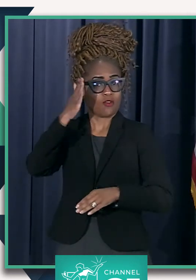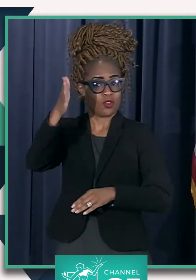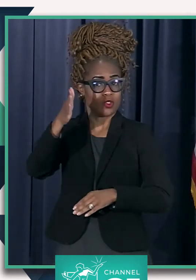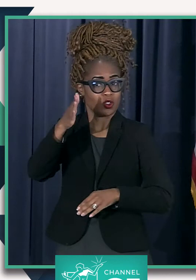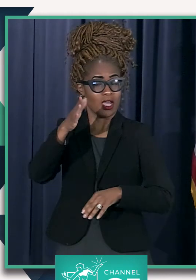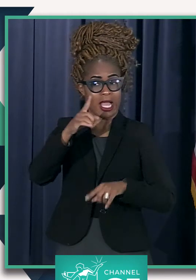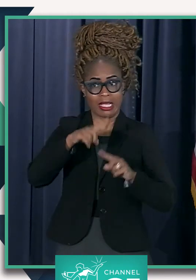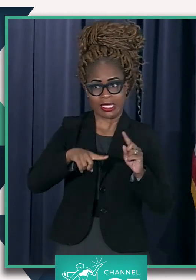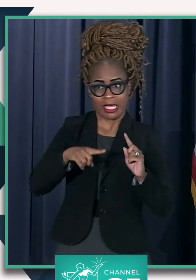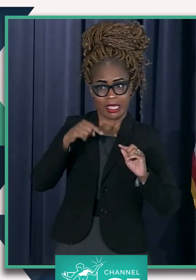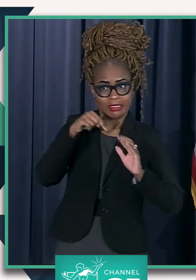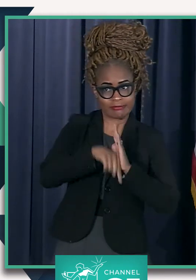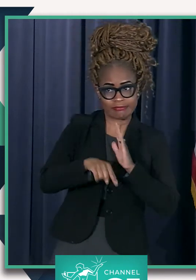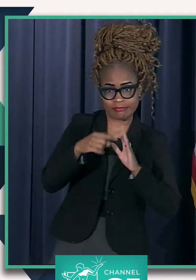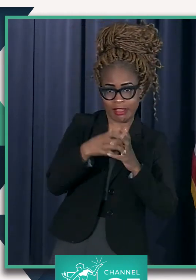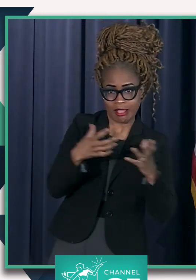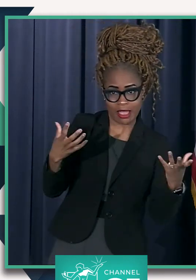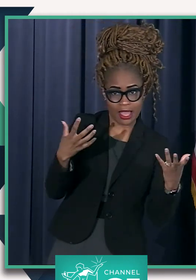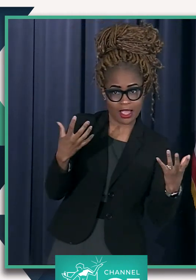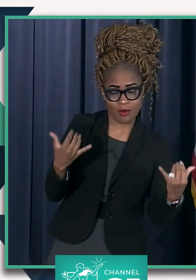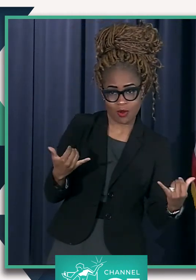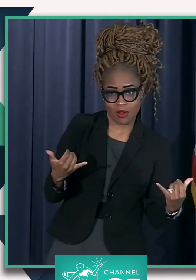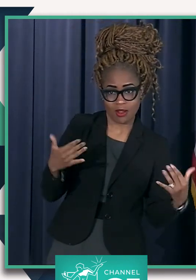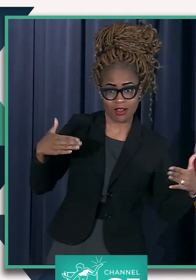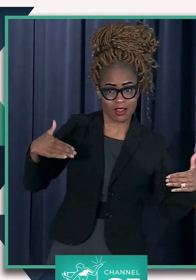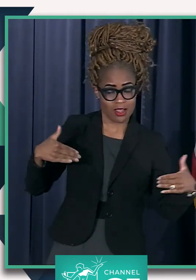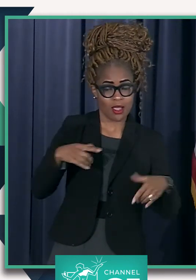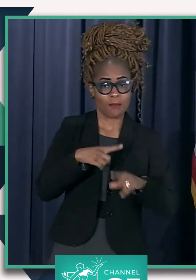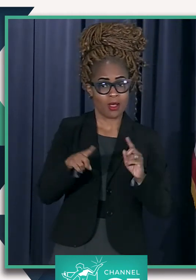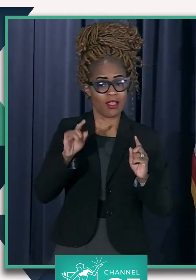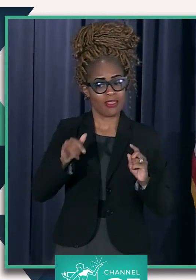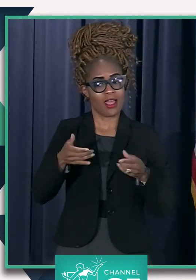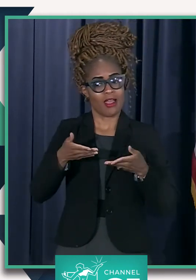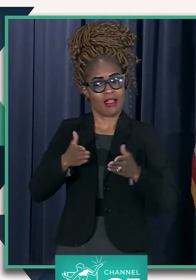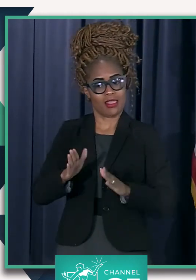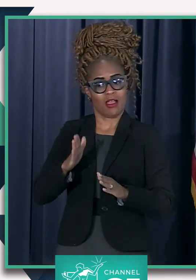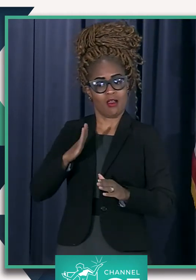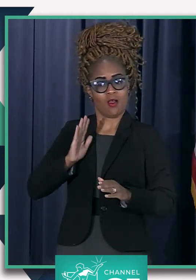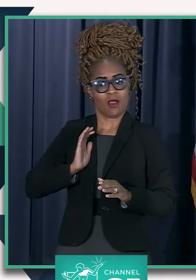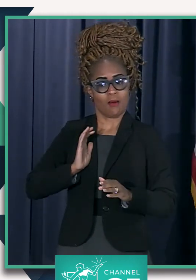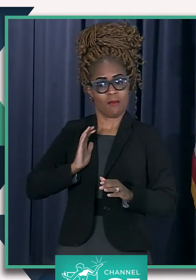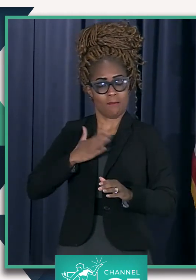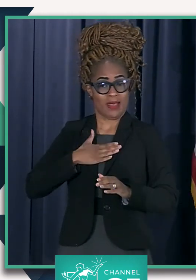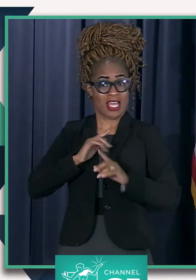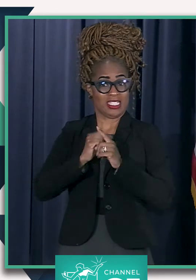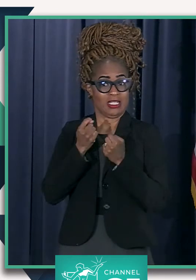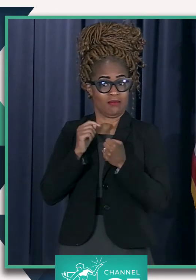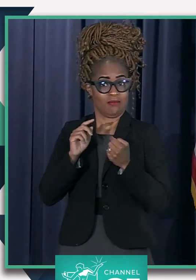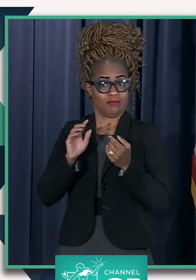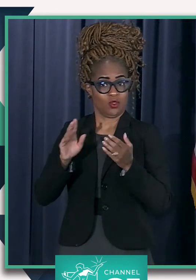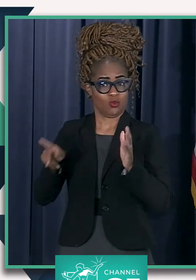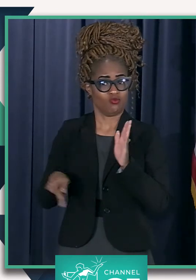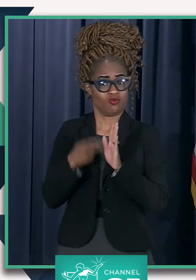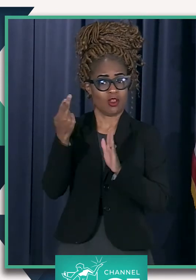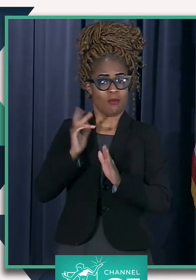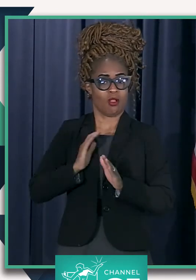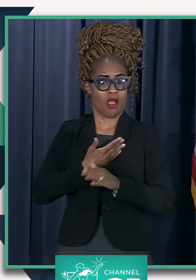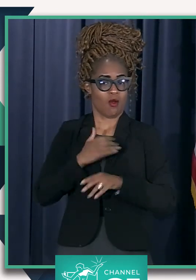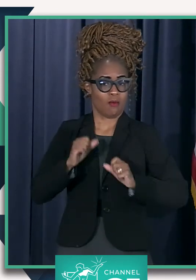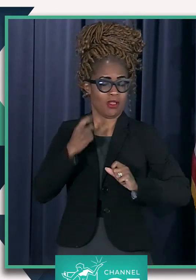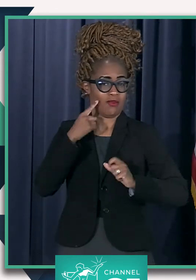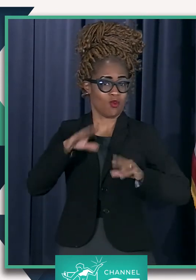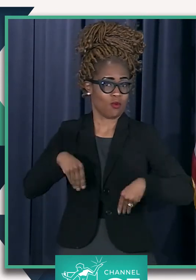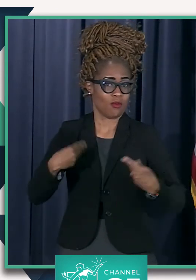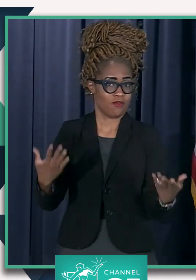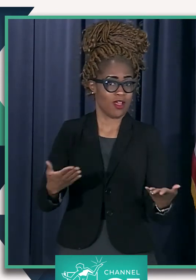but so far, this new fund has allowed my Develop Detroit team to double our ability to preserve affordable housing. That's